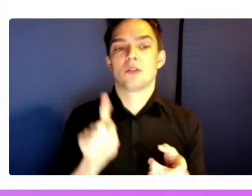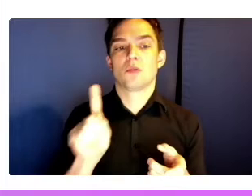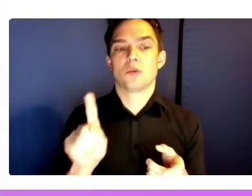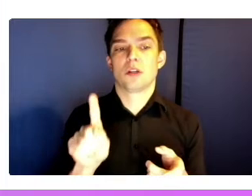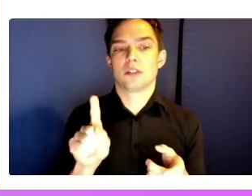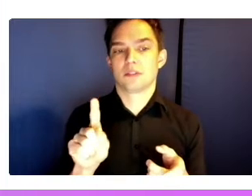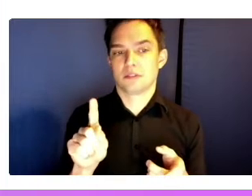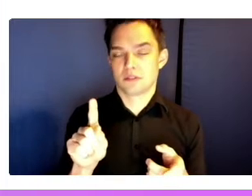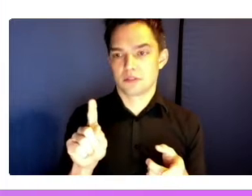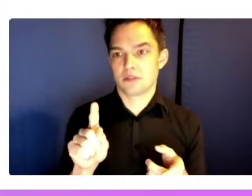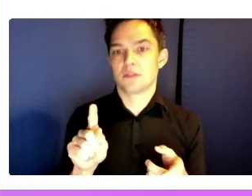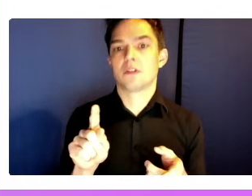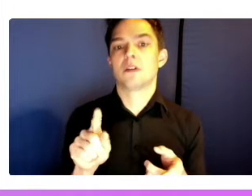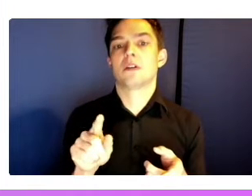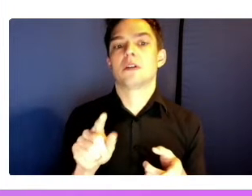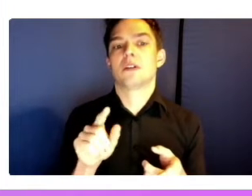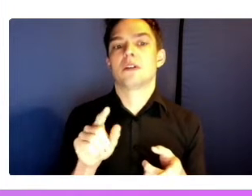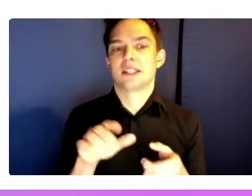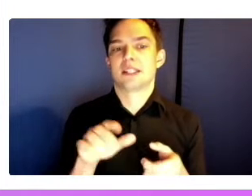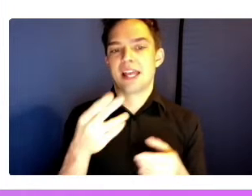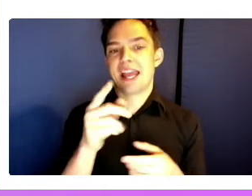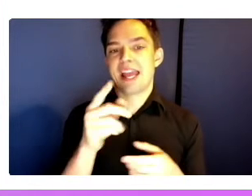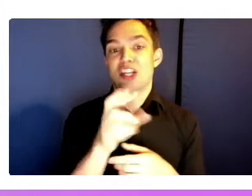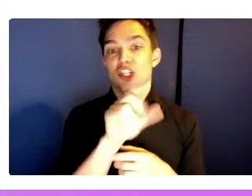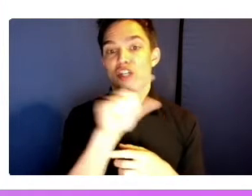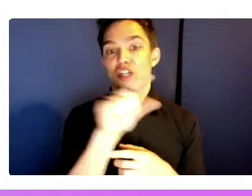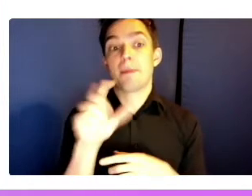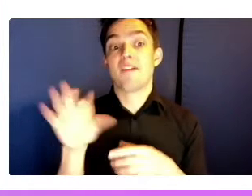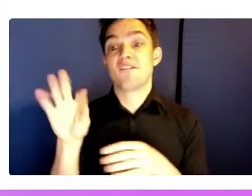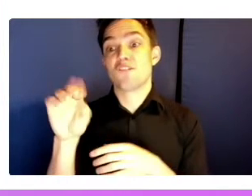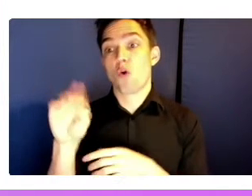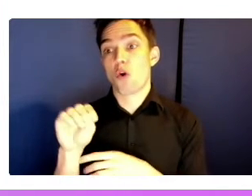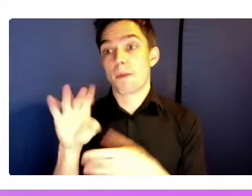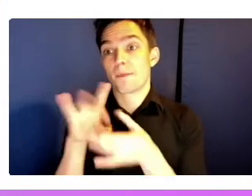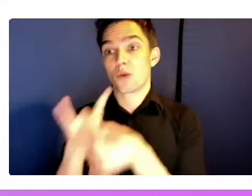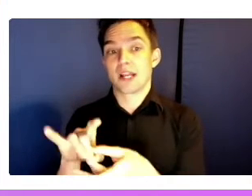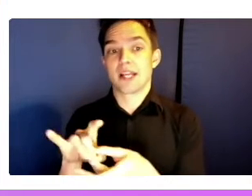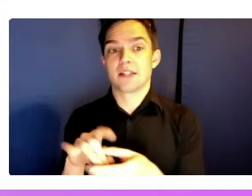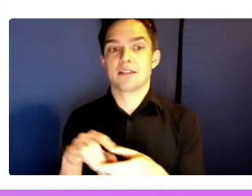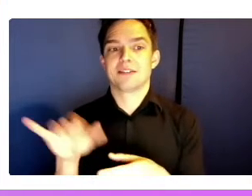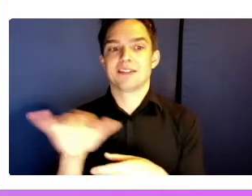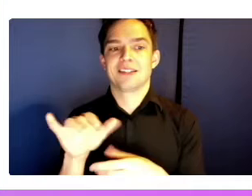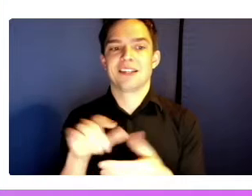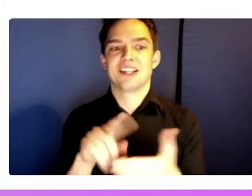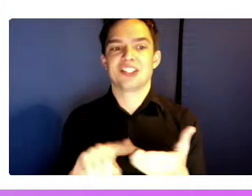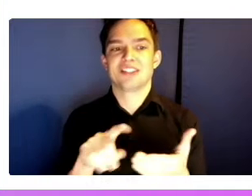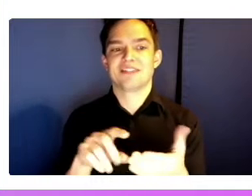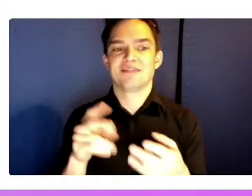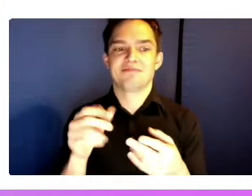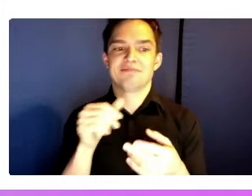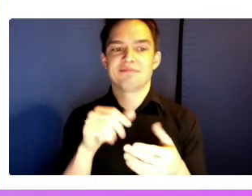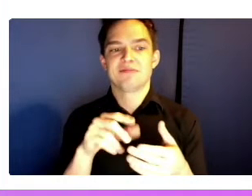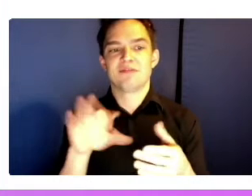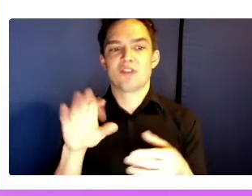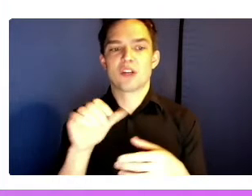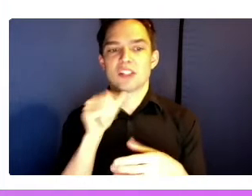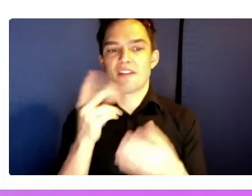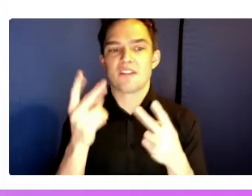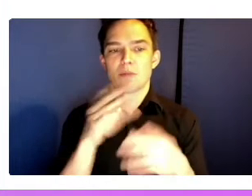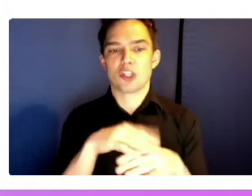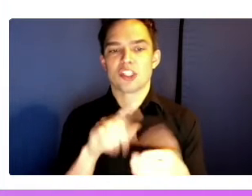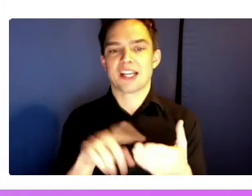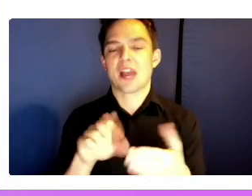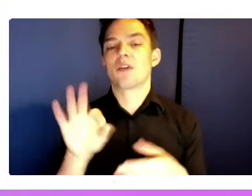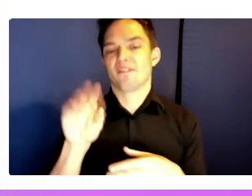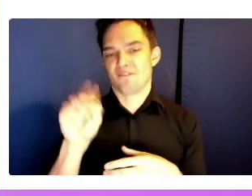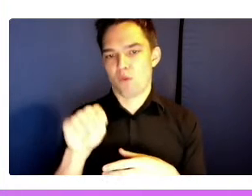header, but it's also form related. And focus not visible on checkout, that's also form related. Okay, but wouldn't it